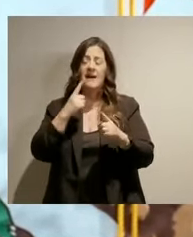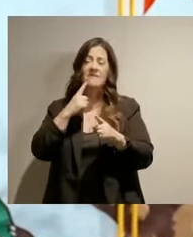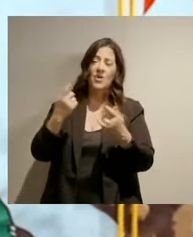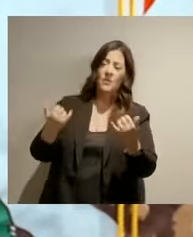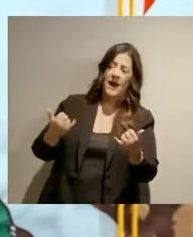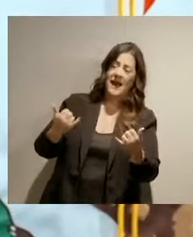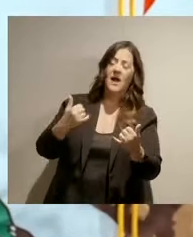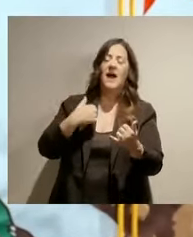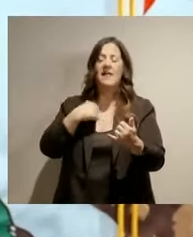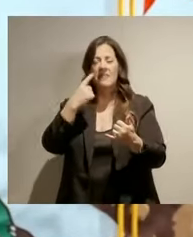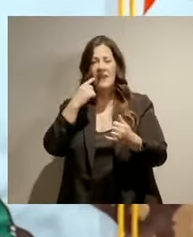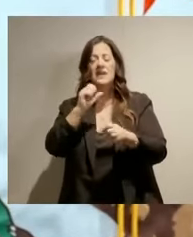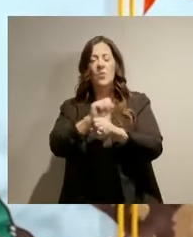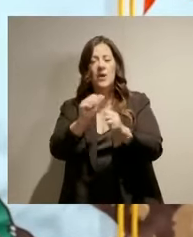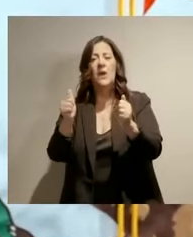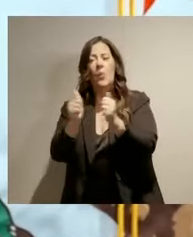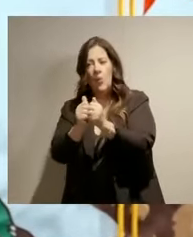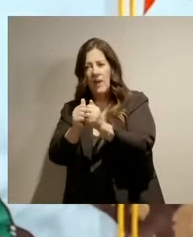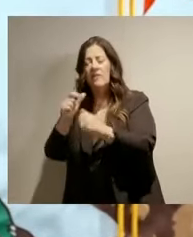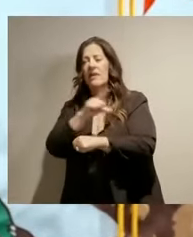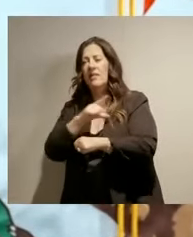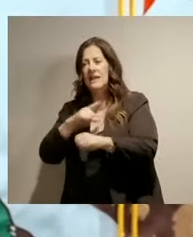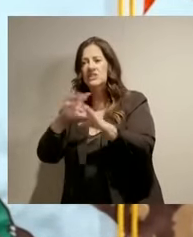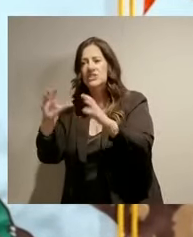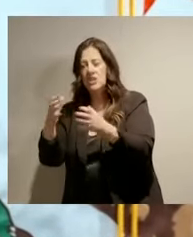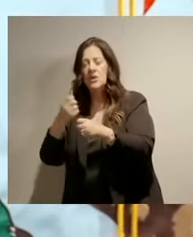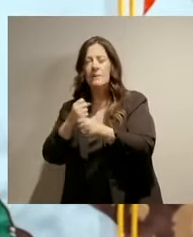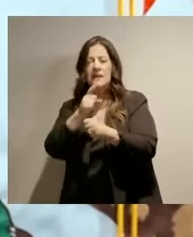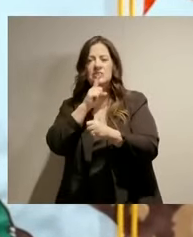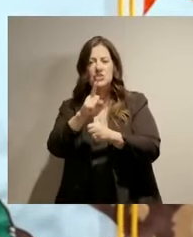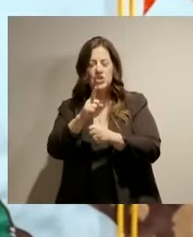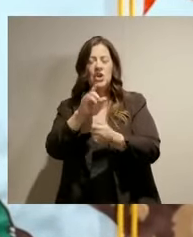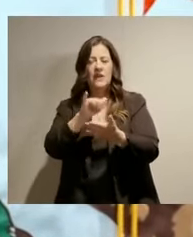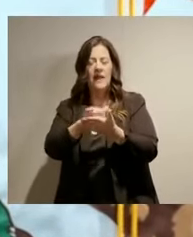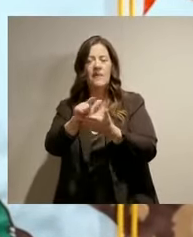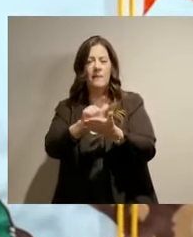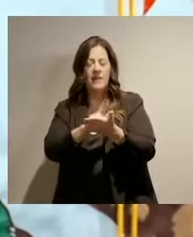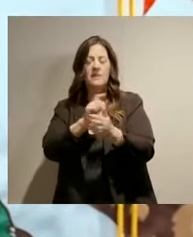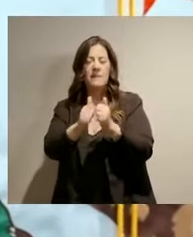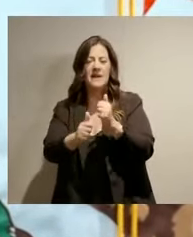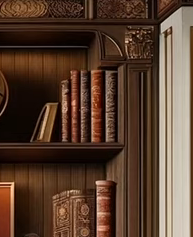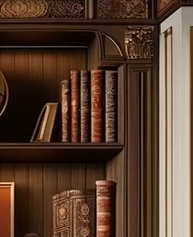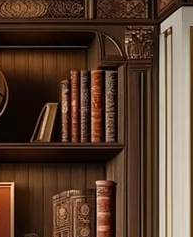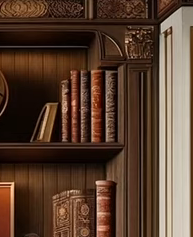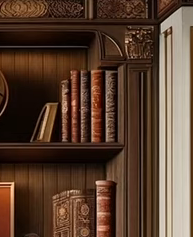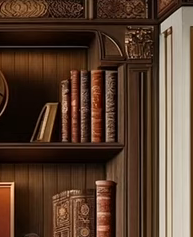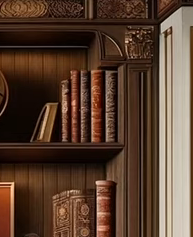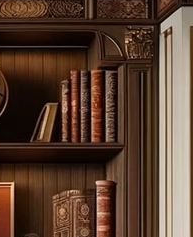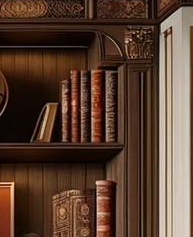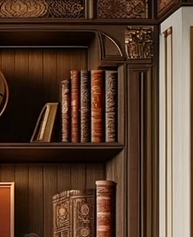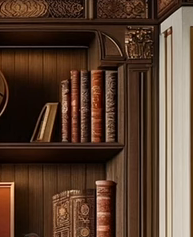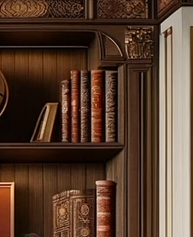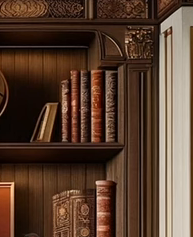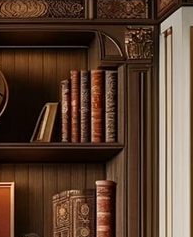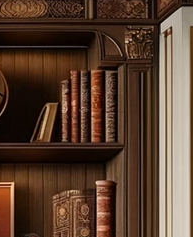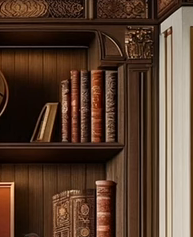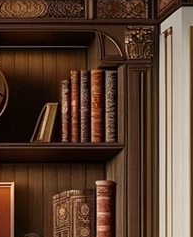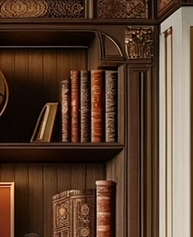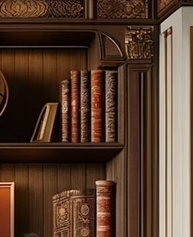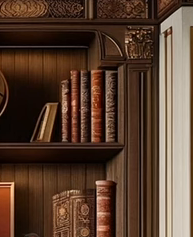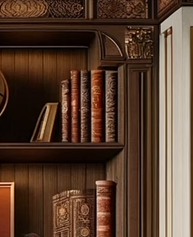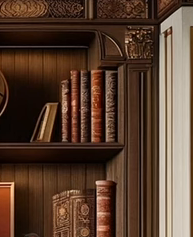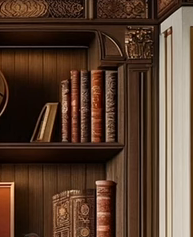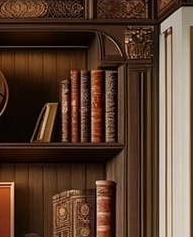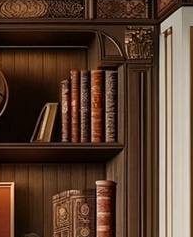I think working with the legislature on a trailer bill is more appropriate. But we've got to move this process along. A very sharp news reporter